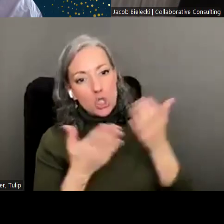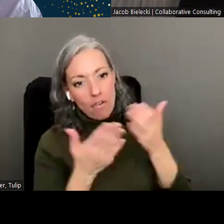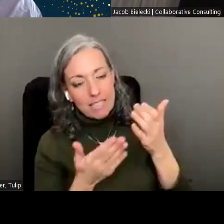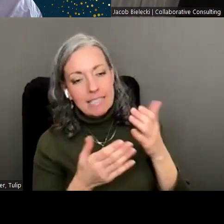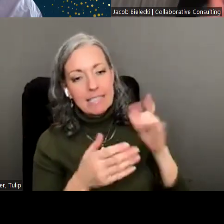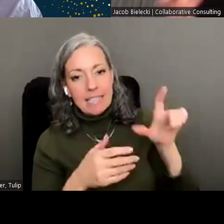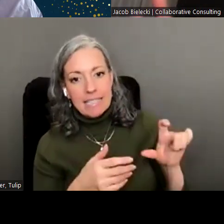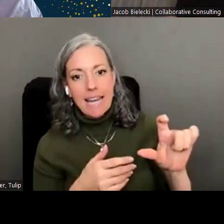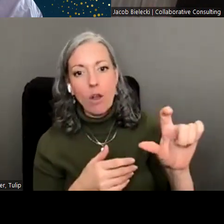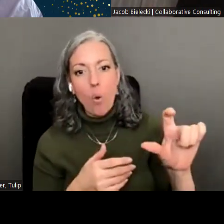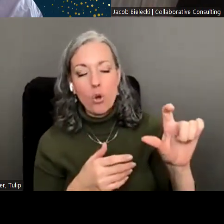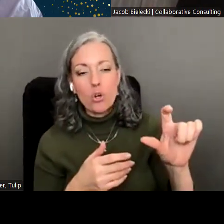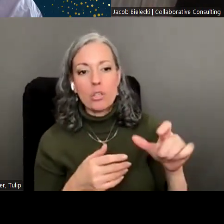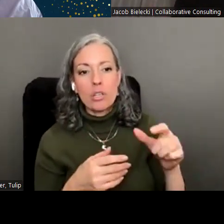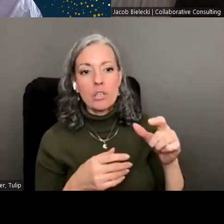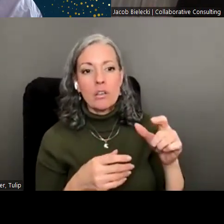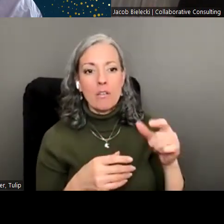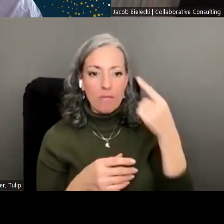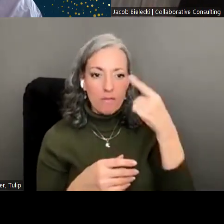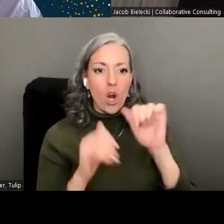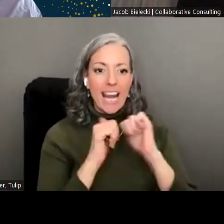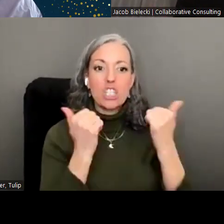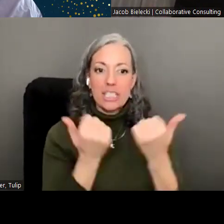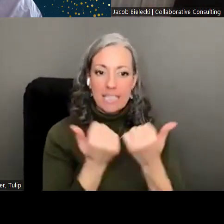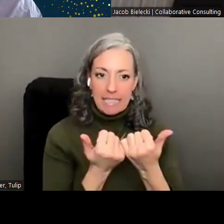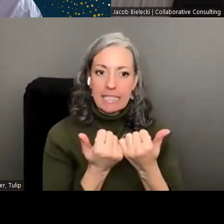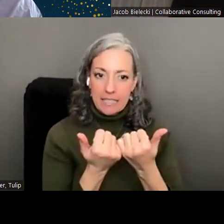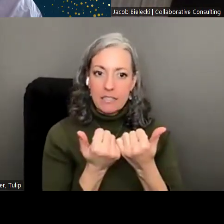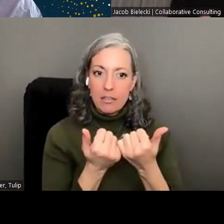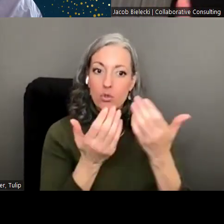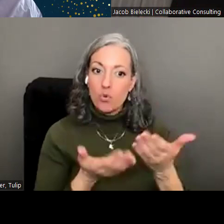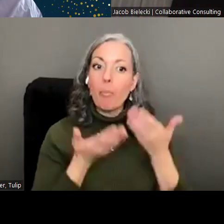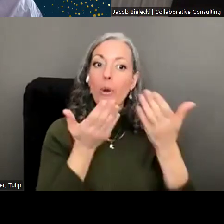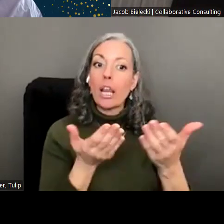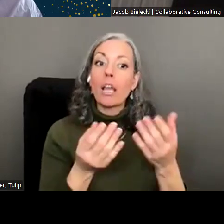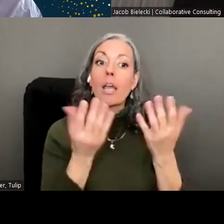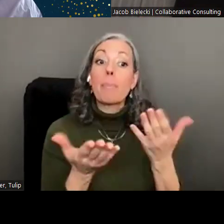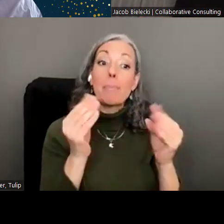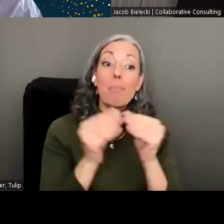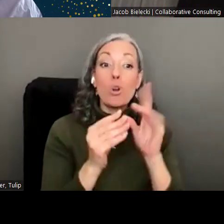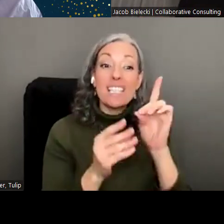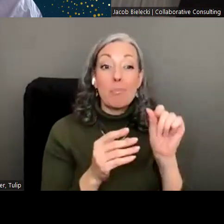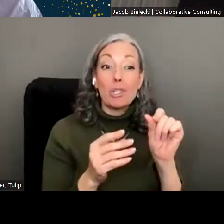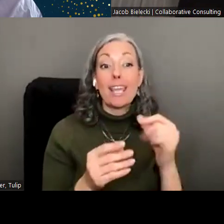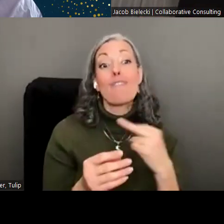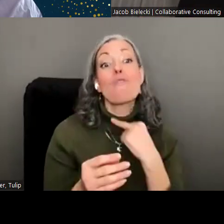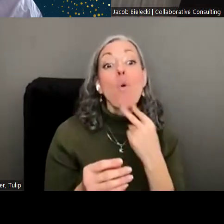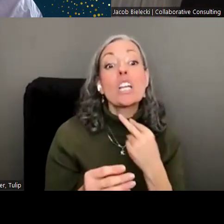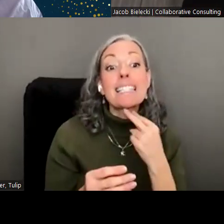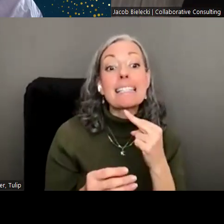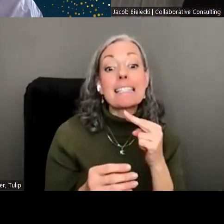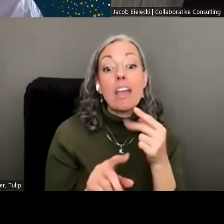for, agencies to bring in maybe more disability voices and voices